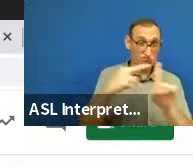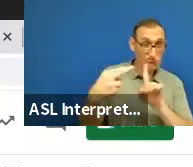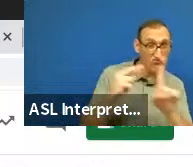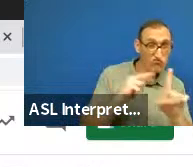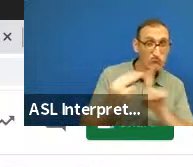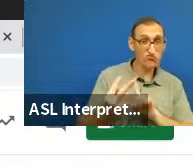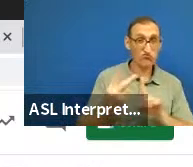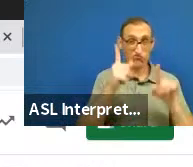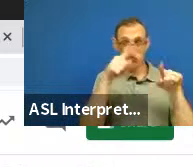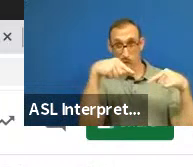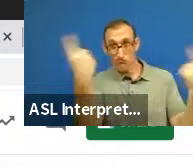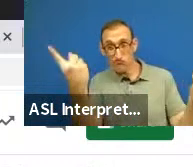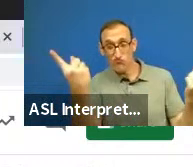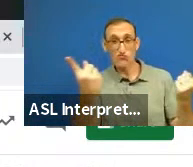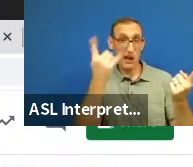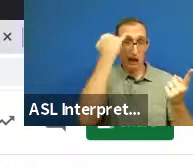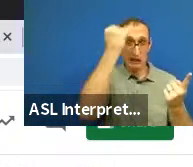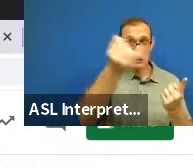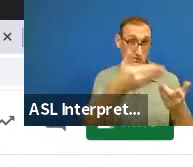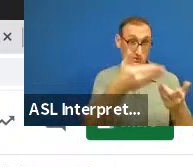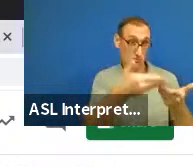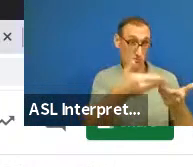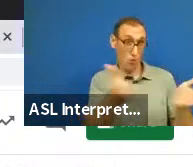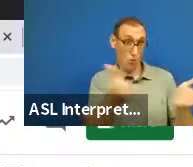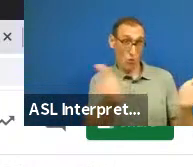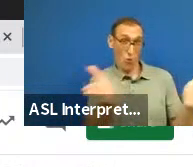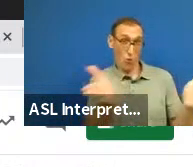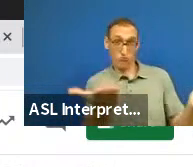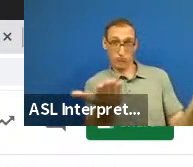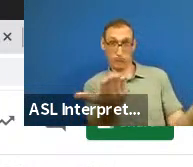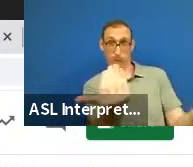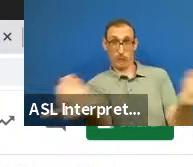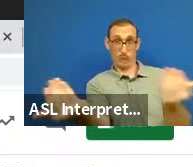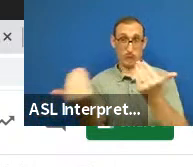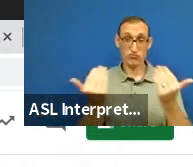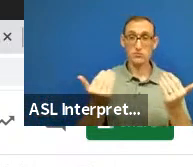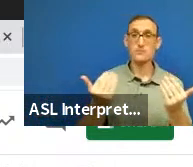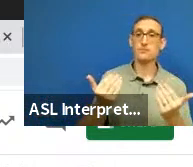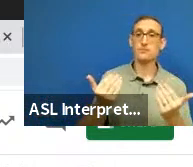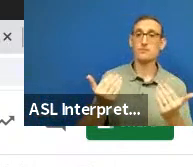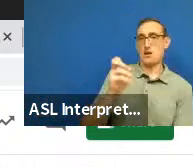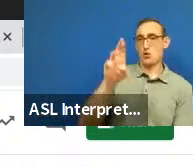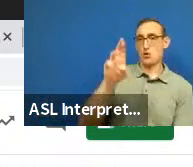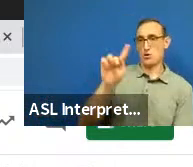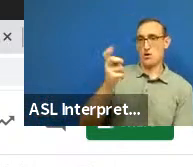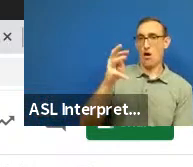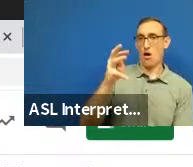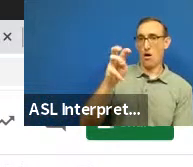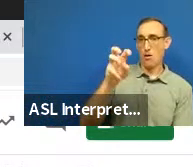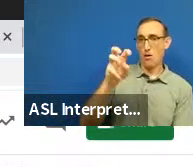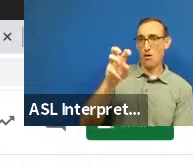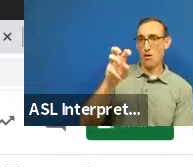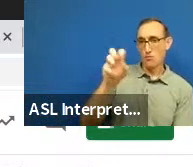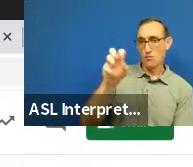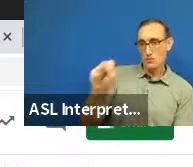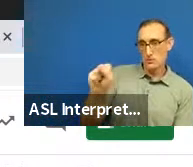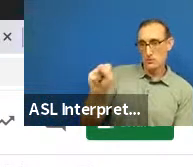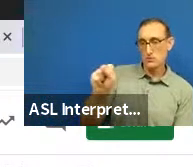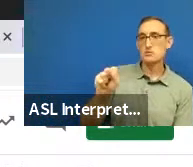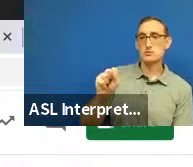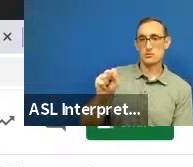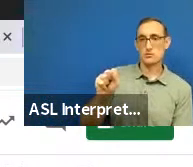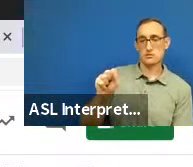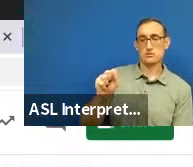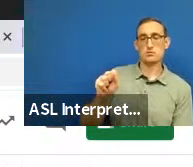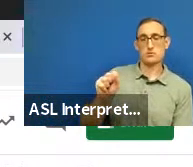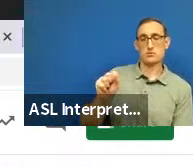disagreements, ideas. I was just going to share, Dr. Gann, I have had a couple of conversations with Cognia